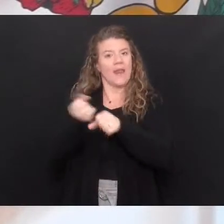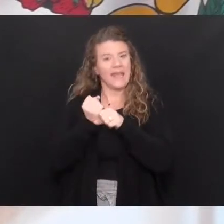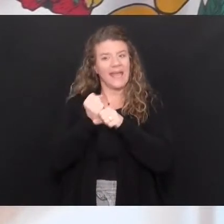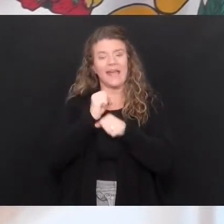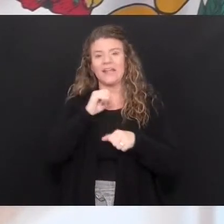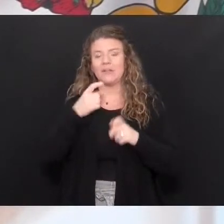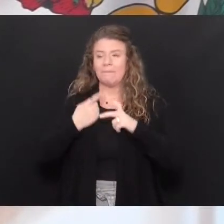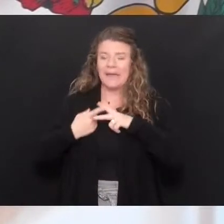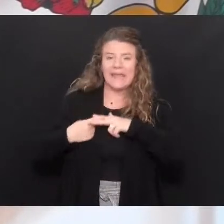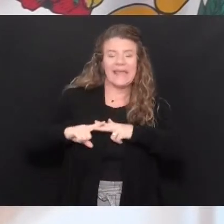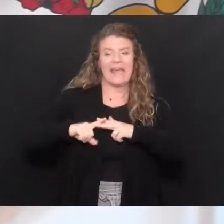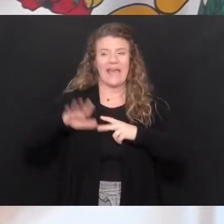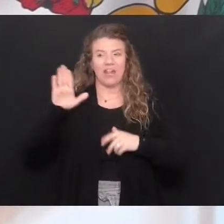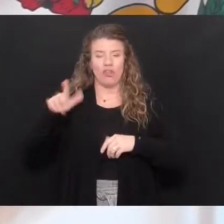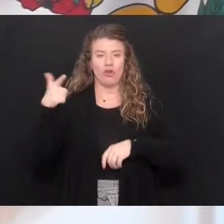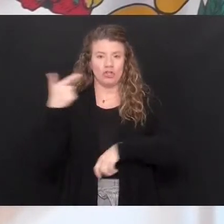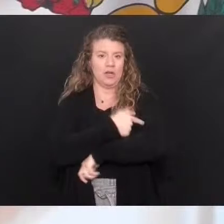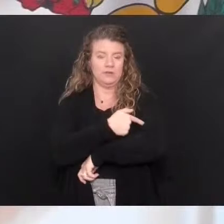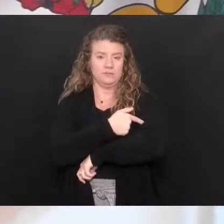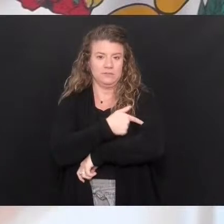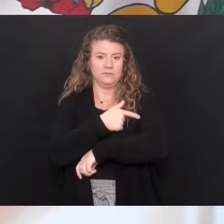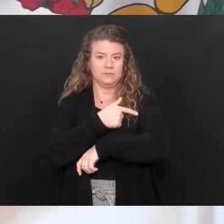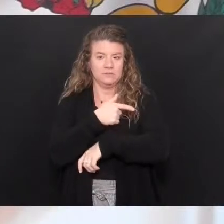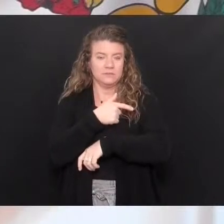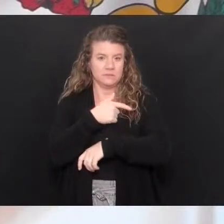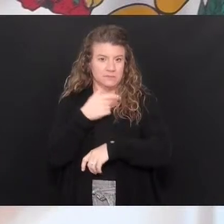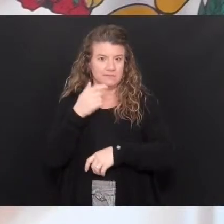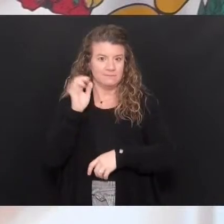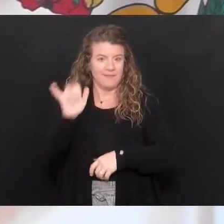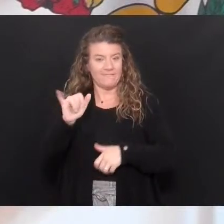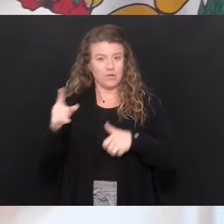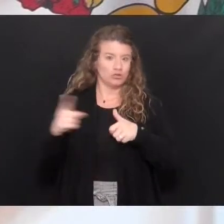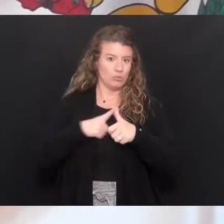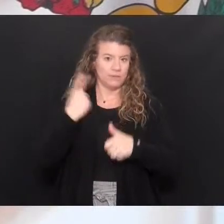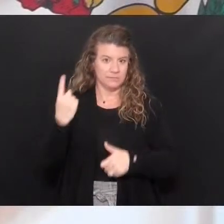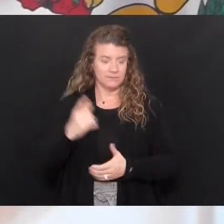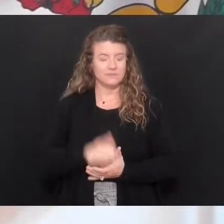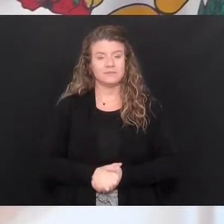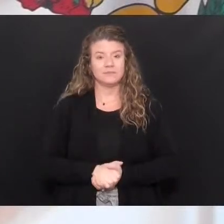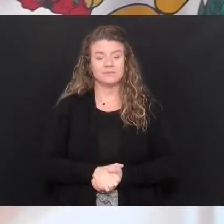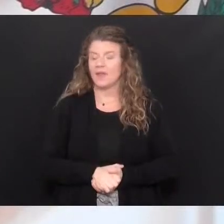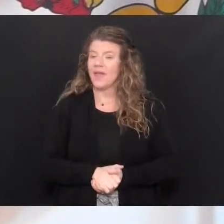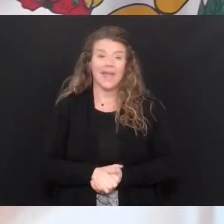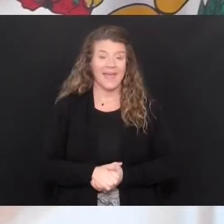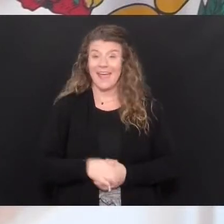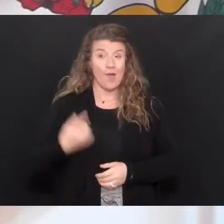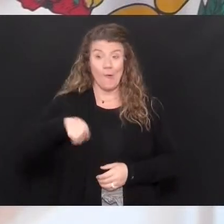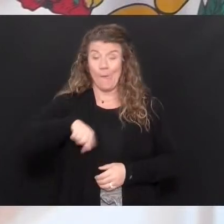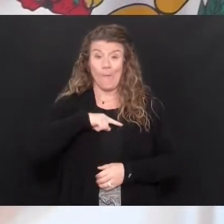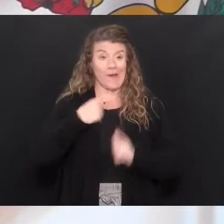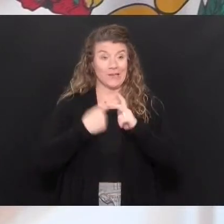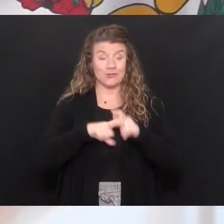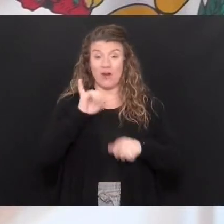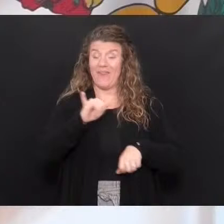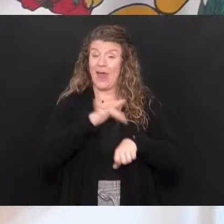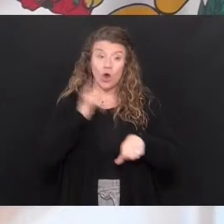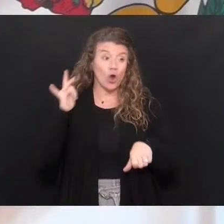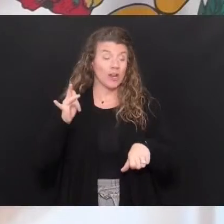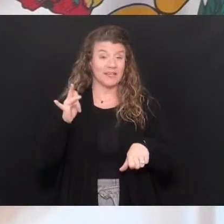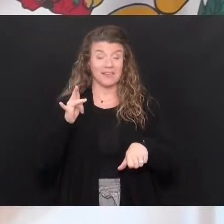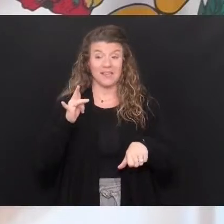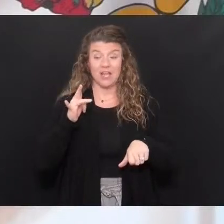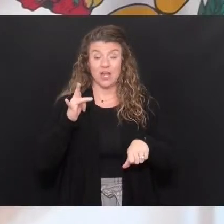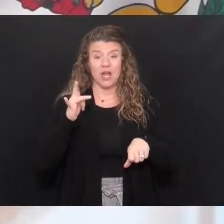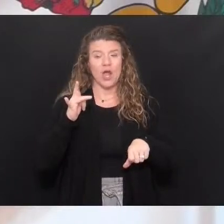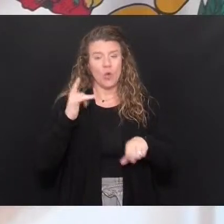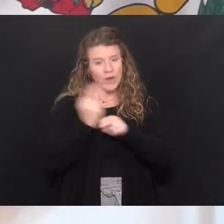begin to start getting their tests or their shots. And we started it early, and we started it with Save